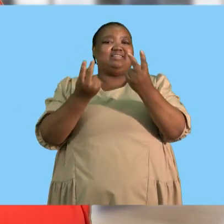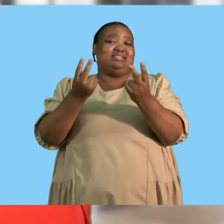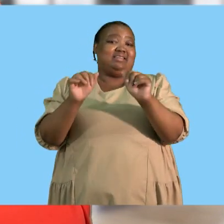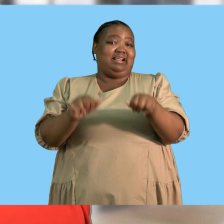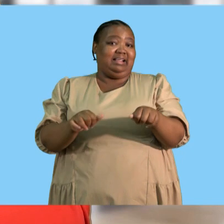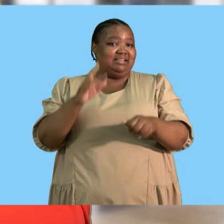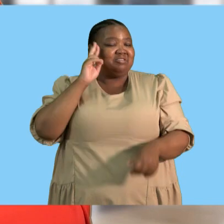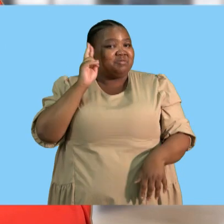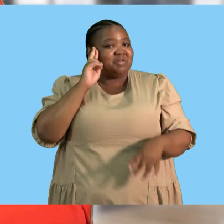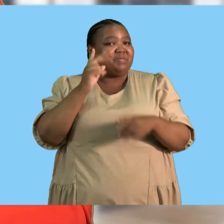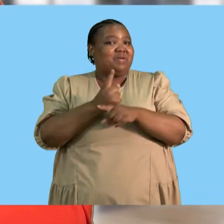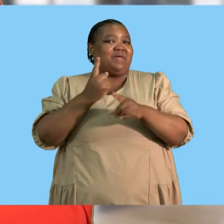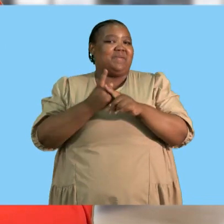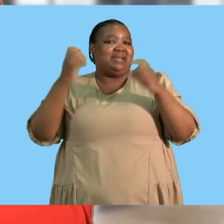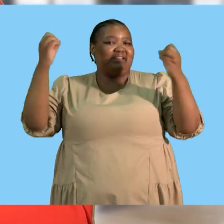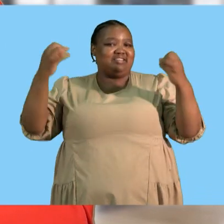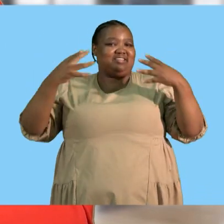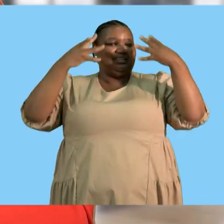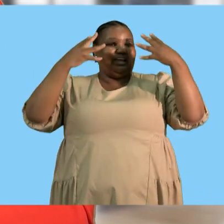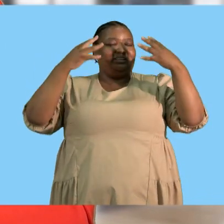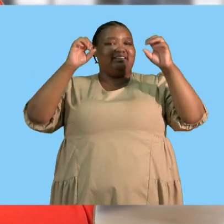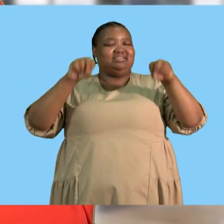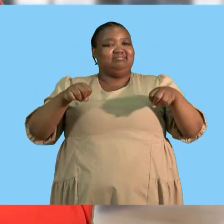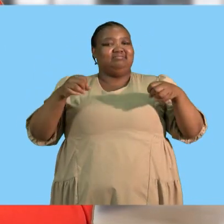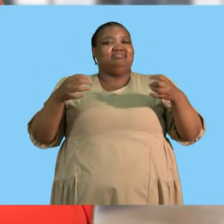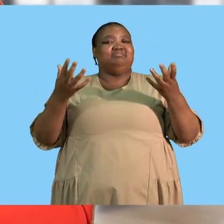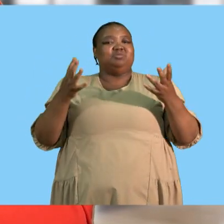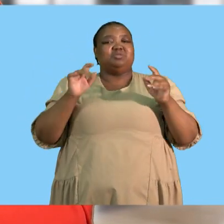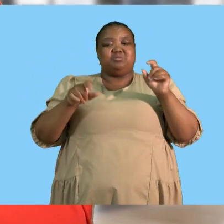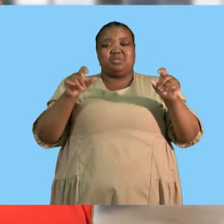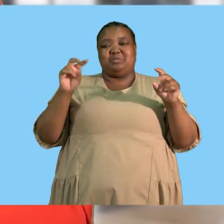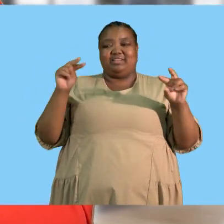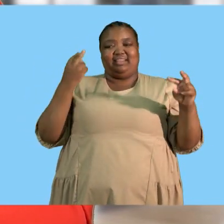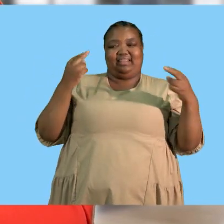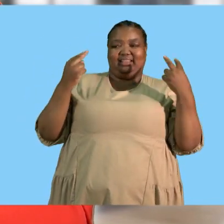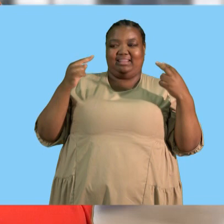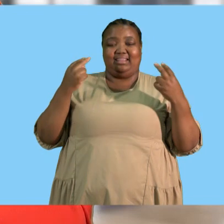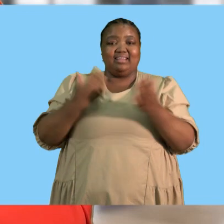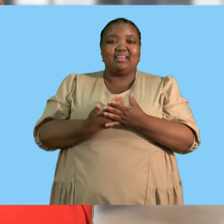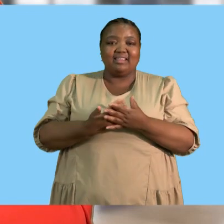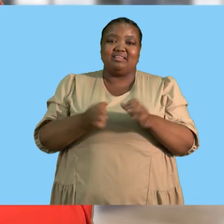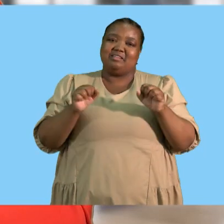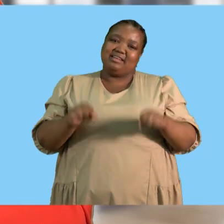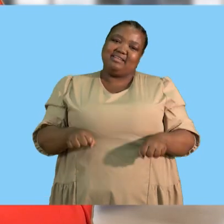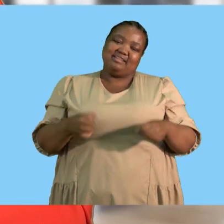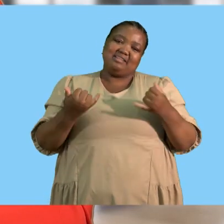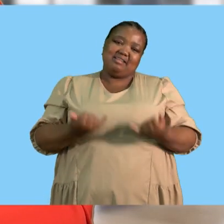you in the next. Remember to always stay shining bright wherever you are so that you are always